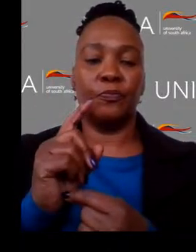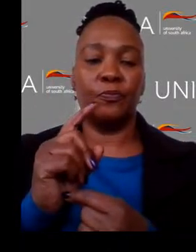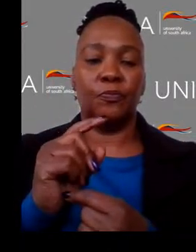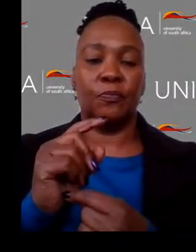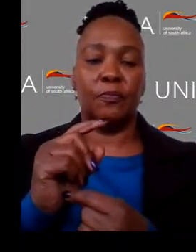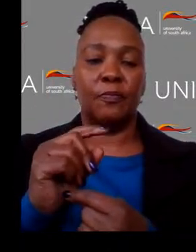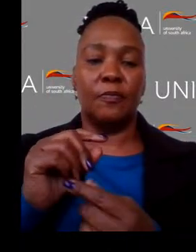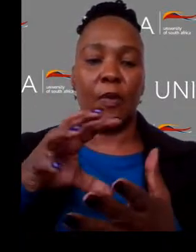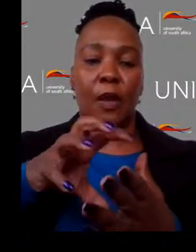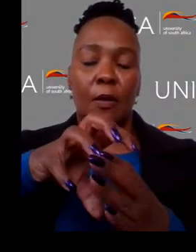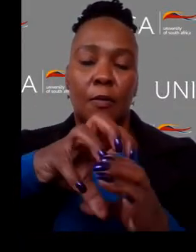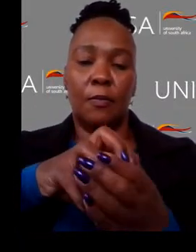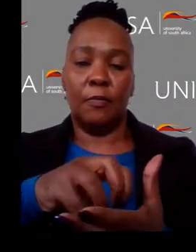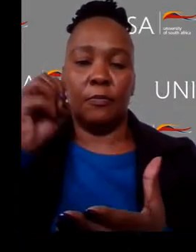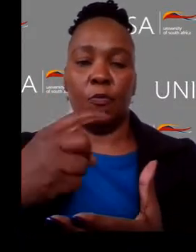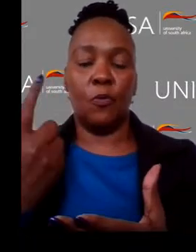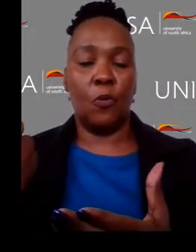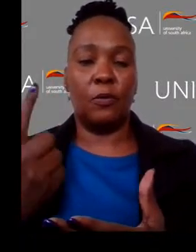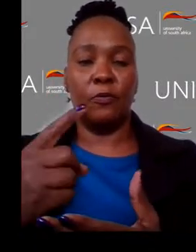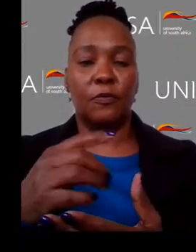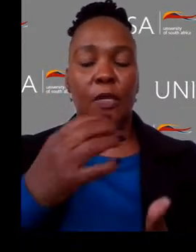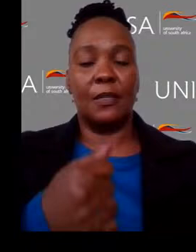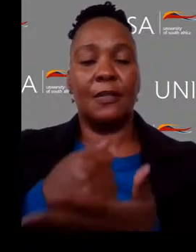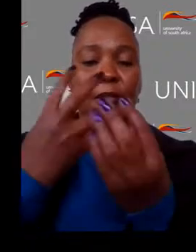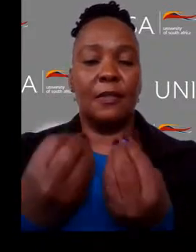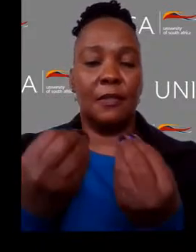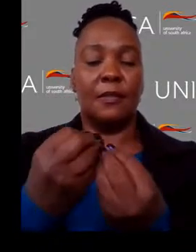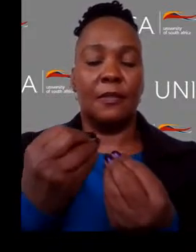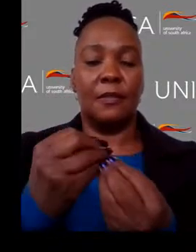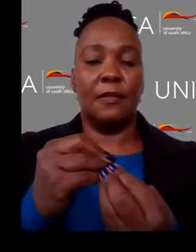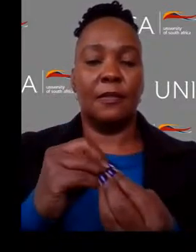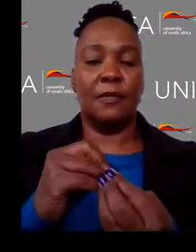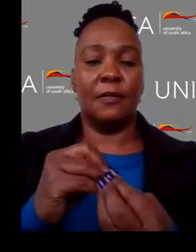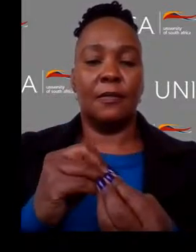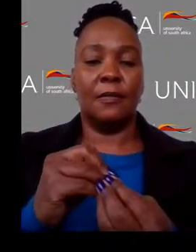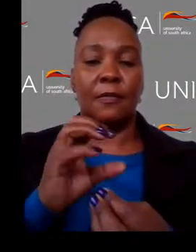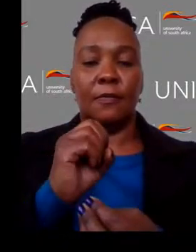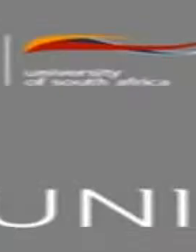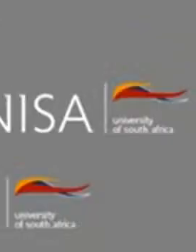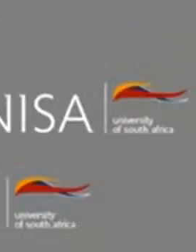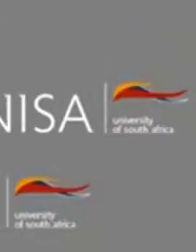monitors. So I'm just quickly going to disable it.